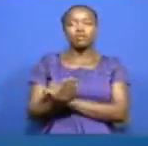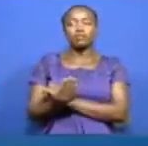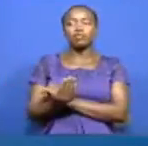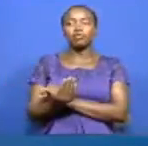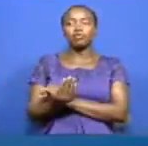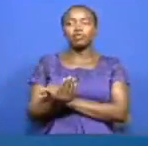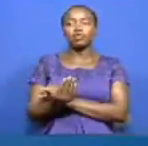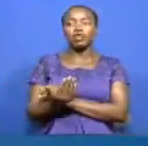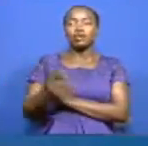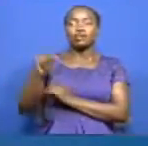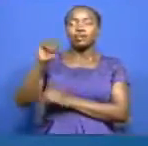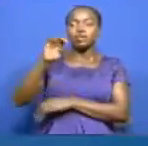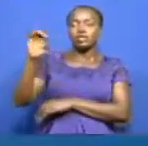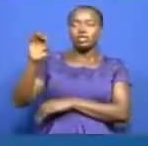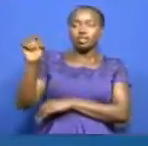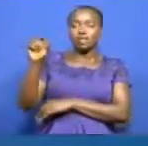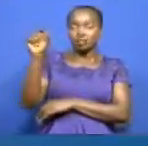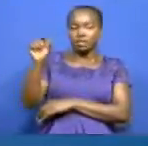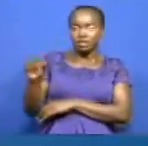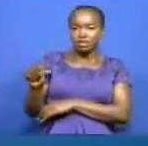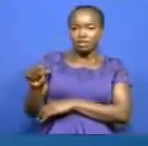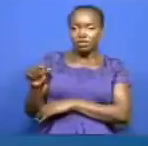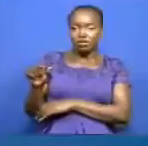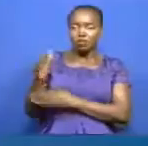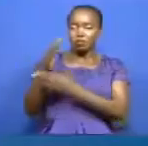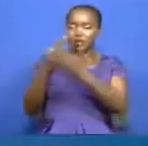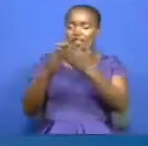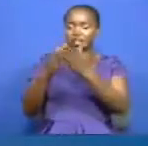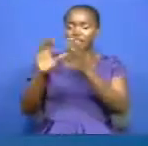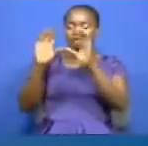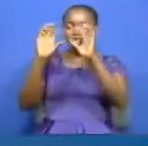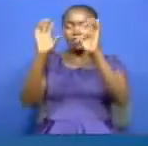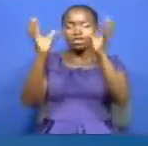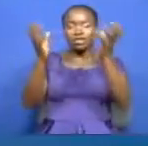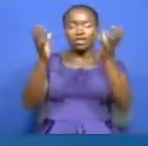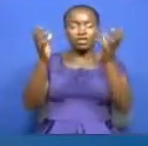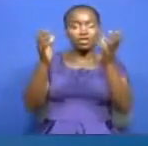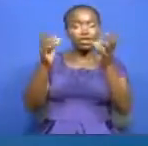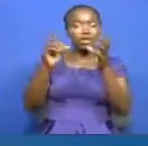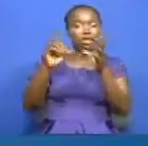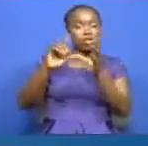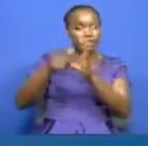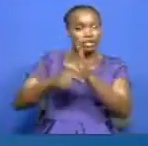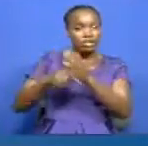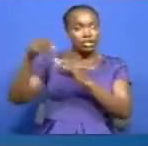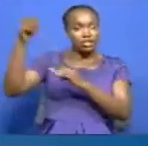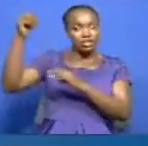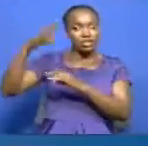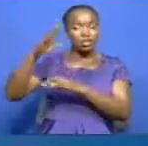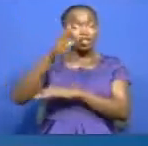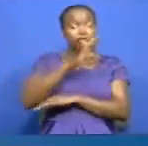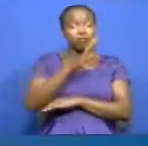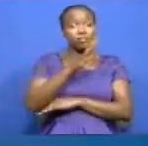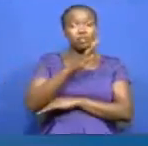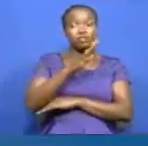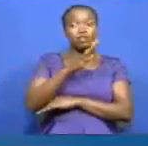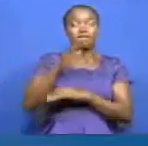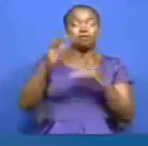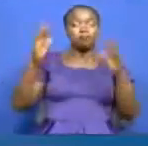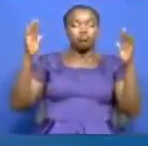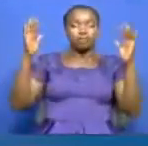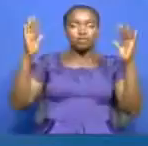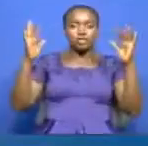of the northeastern region, expect partly cloudy conditions with sunny intervals. The afternoon will be dominated by showers